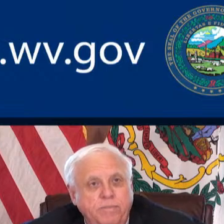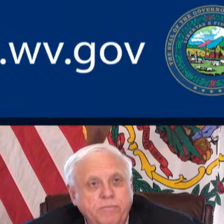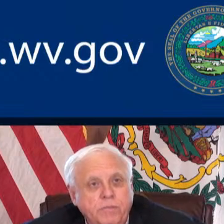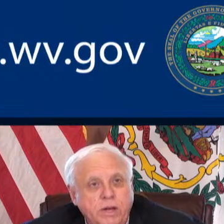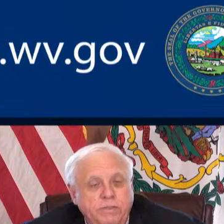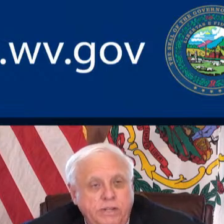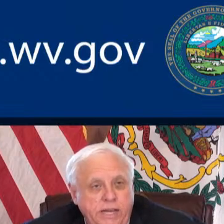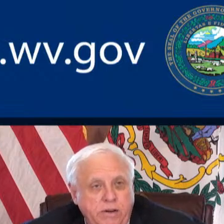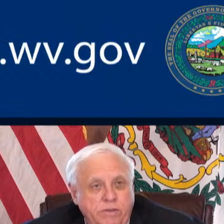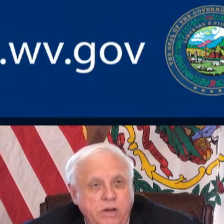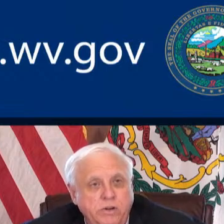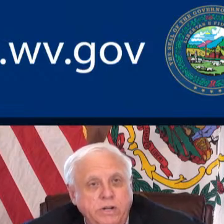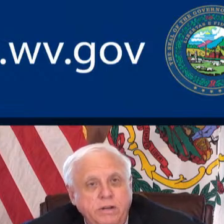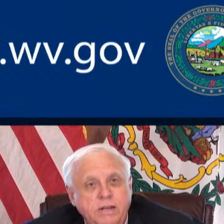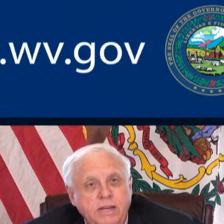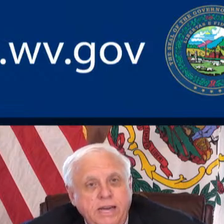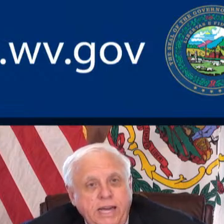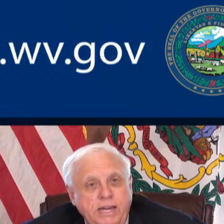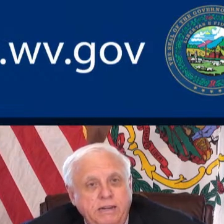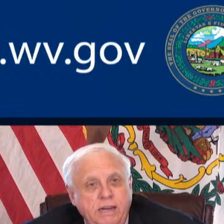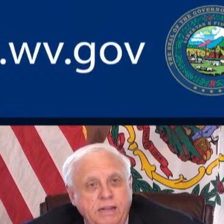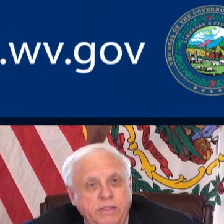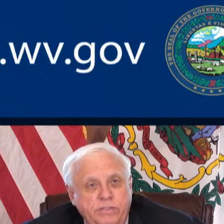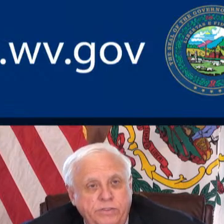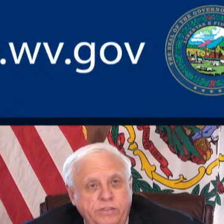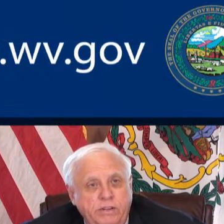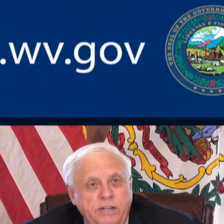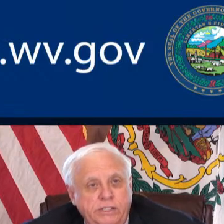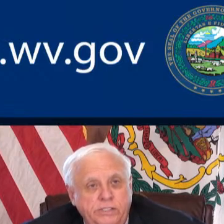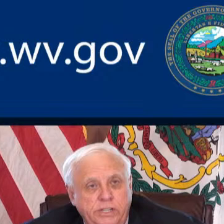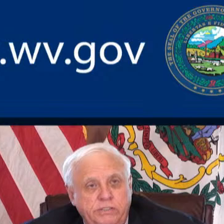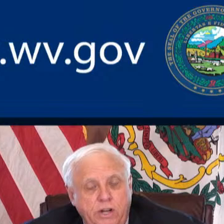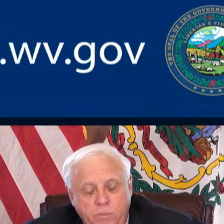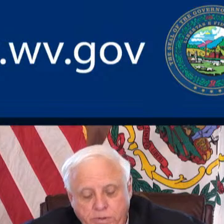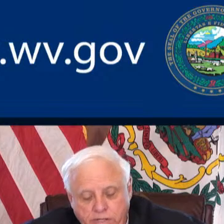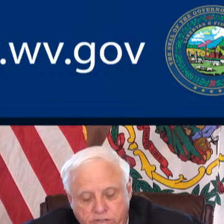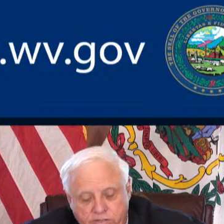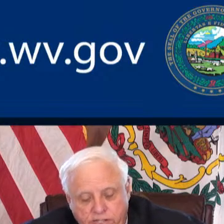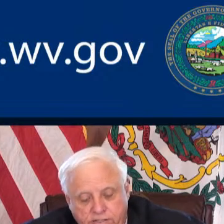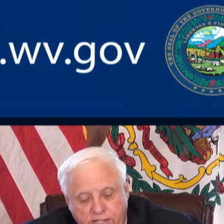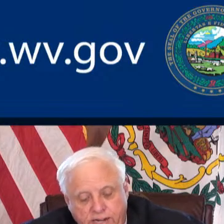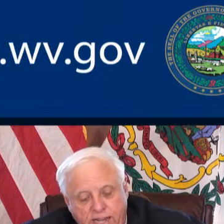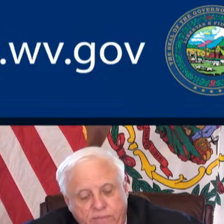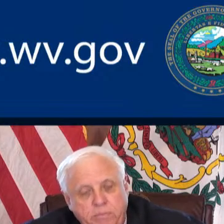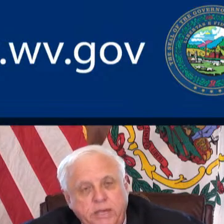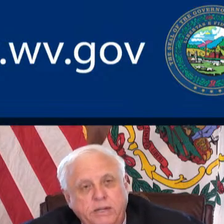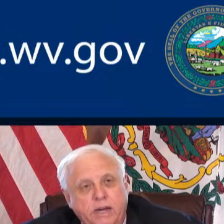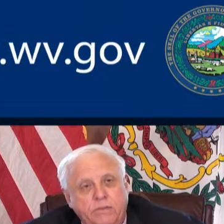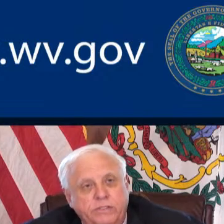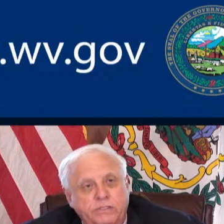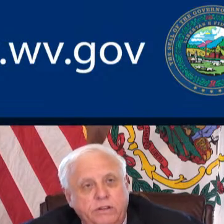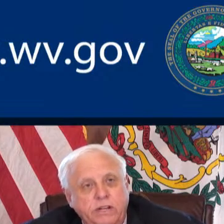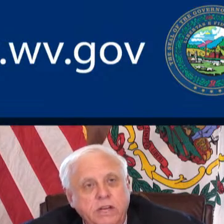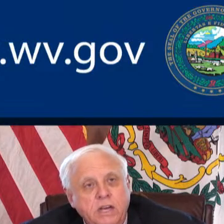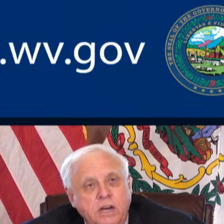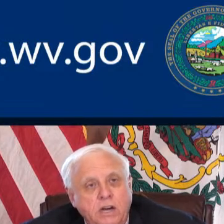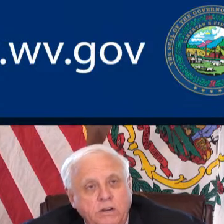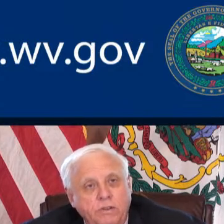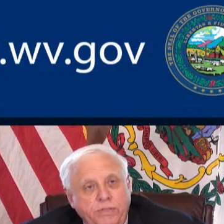outside of the town of Ona, and this facility is just opened. It's a $16.5 million